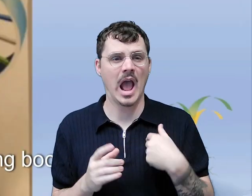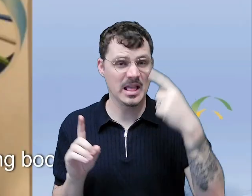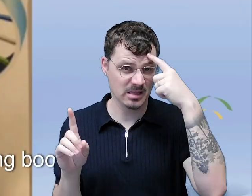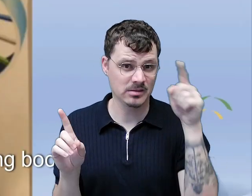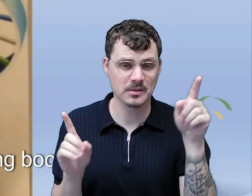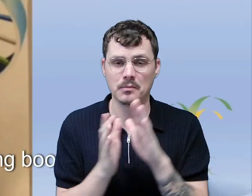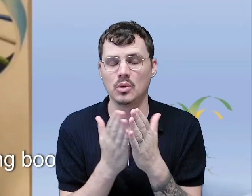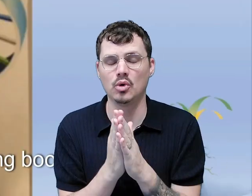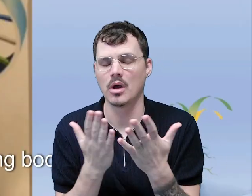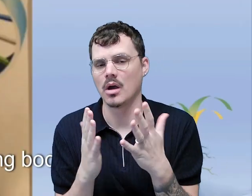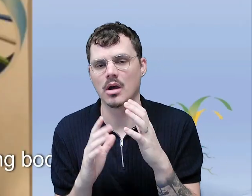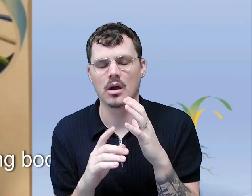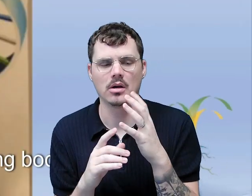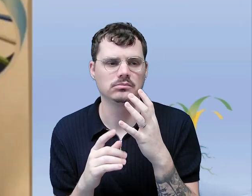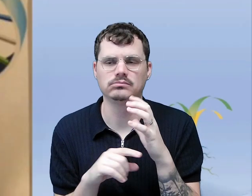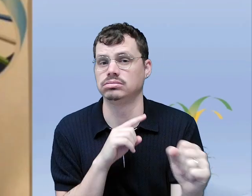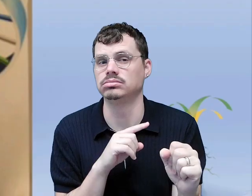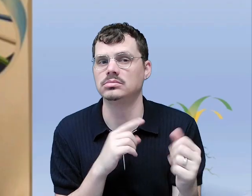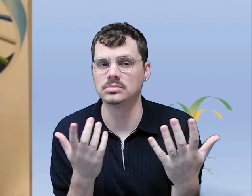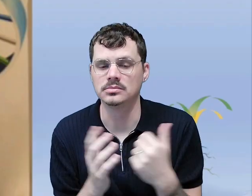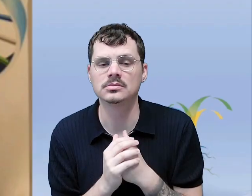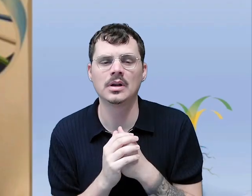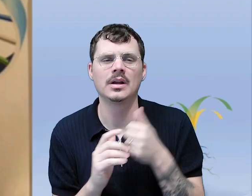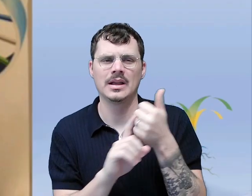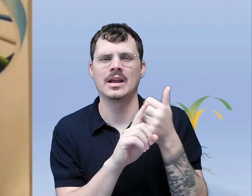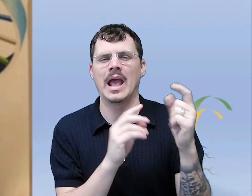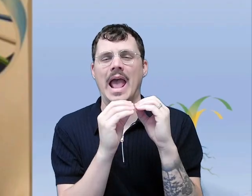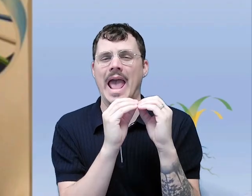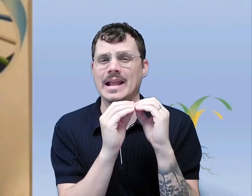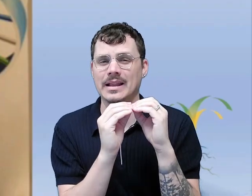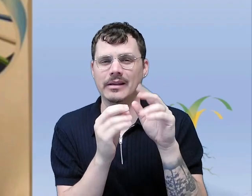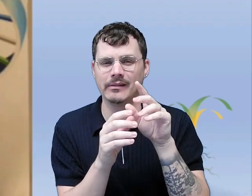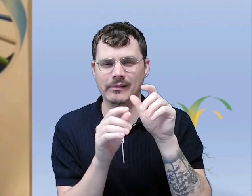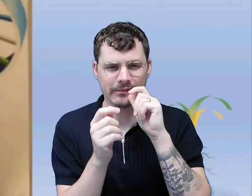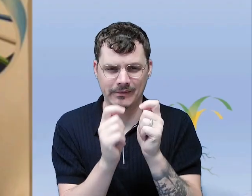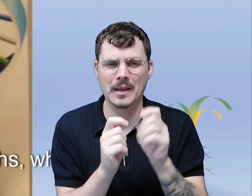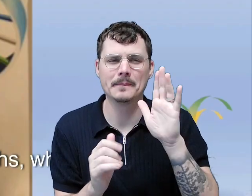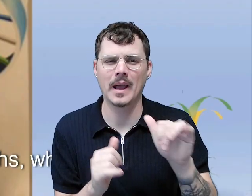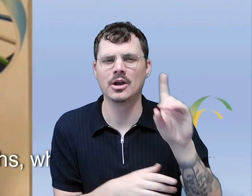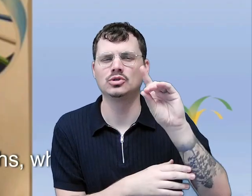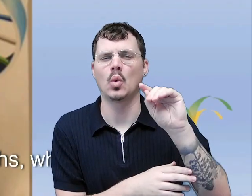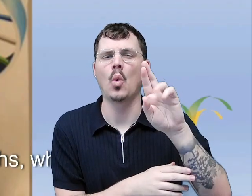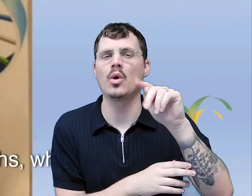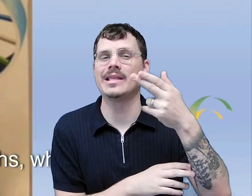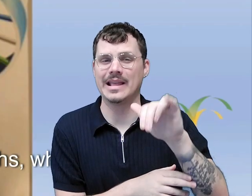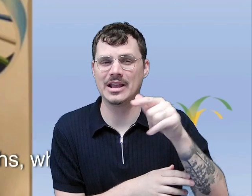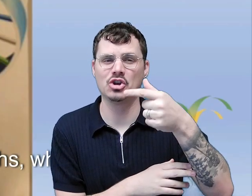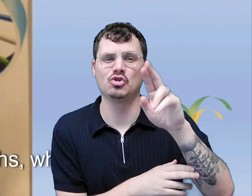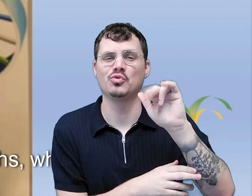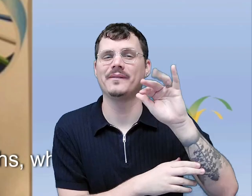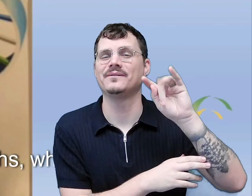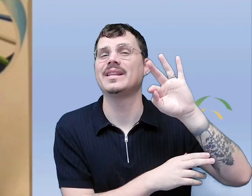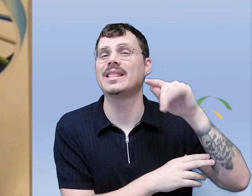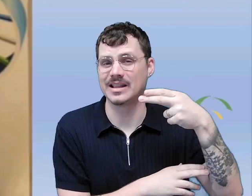think this is absolutely a fascinating book. Was edited by my dear, dear friend Dorothy